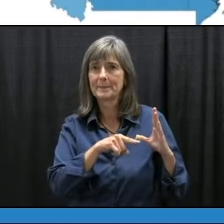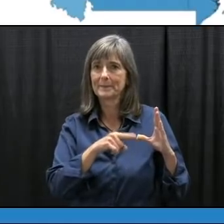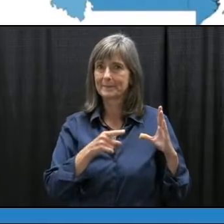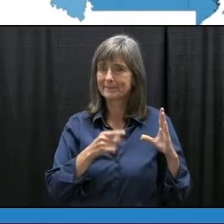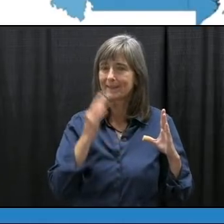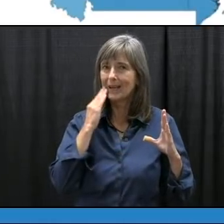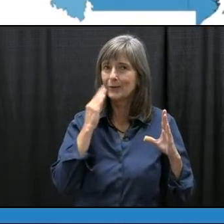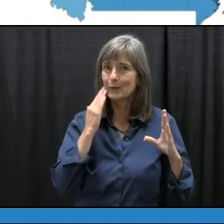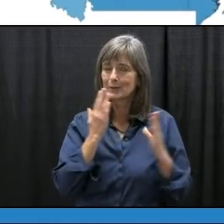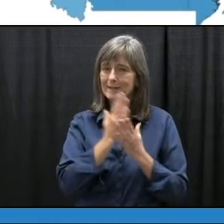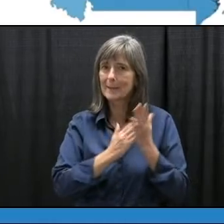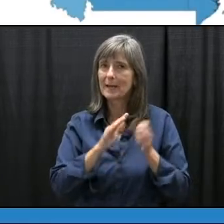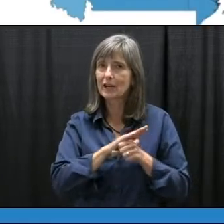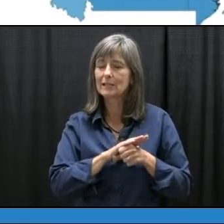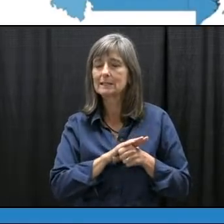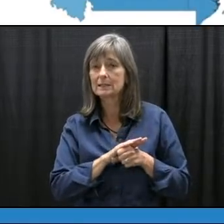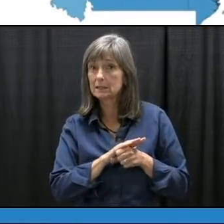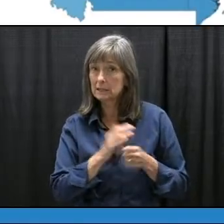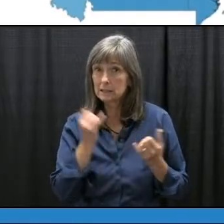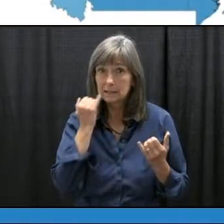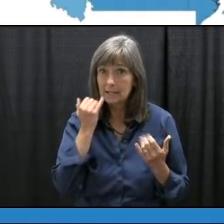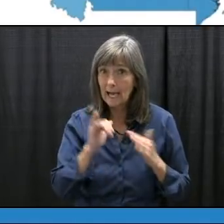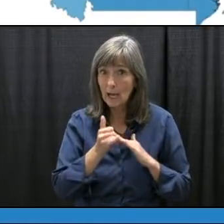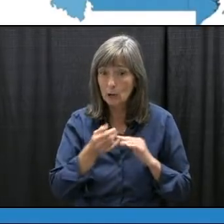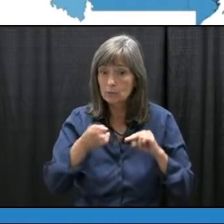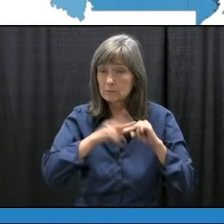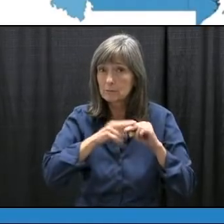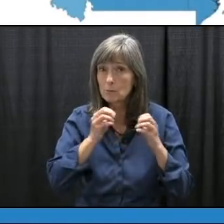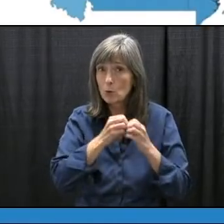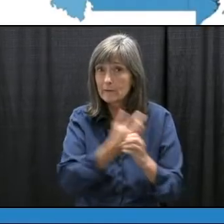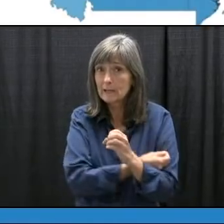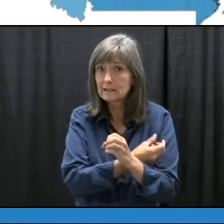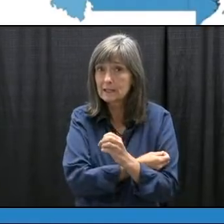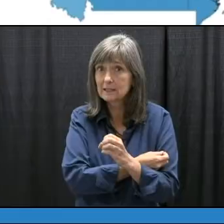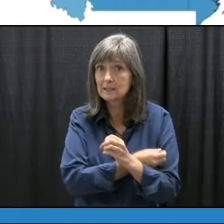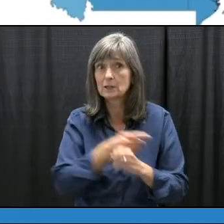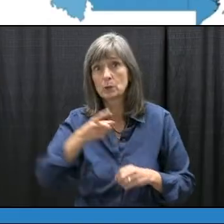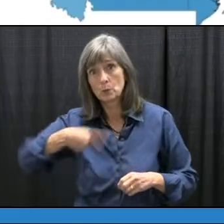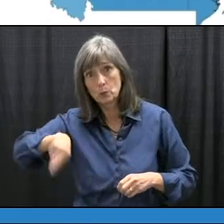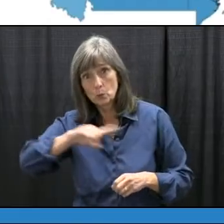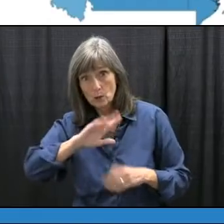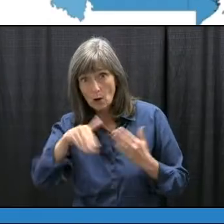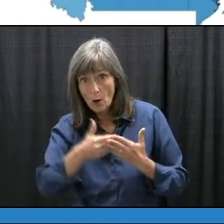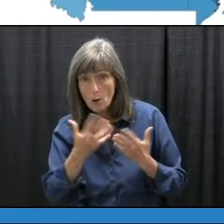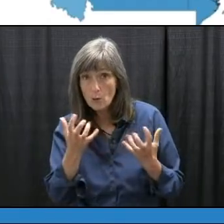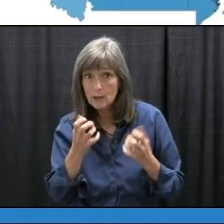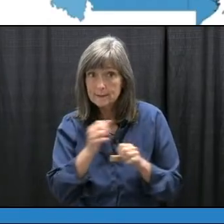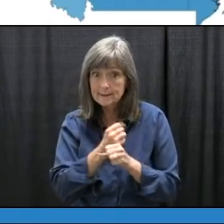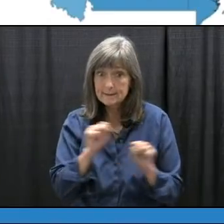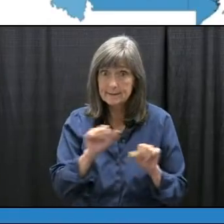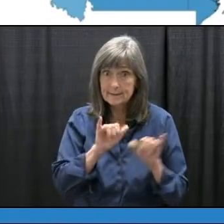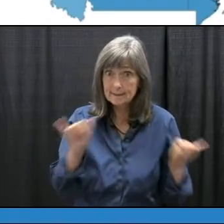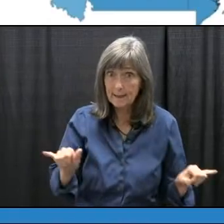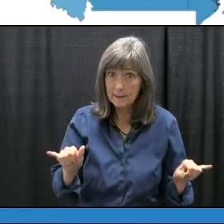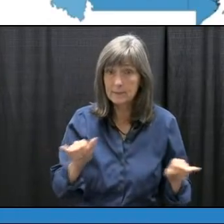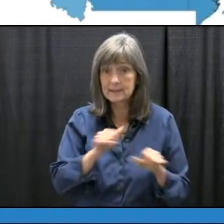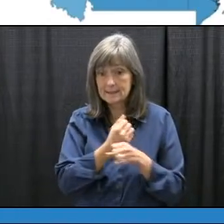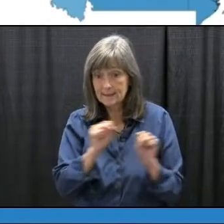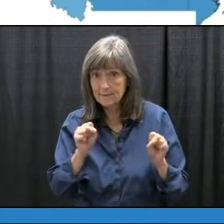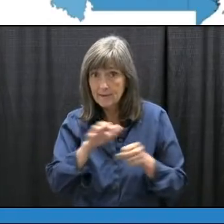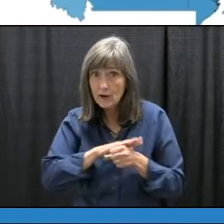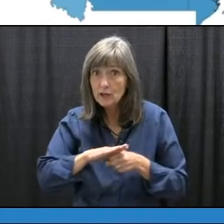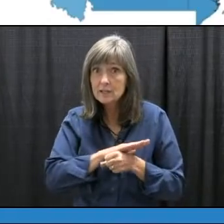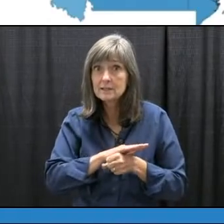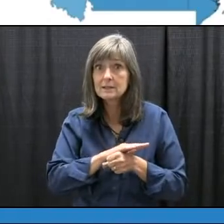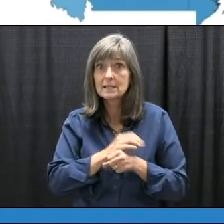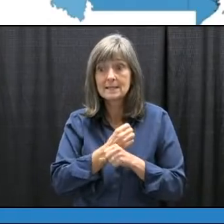challenge in terms of really getting your vaccination rate up, because at the end of the day, we all want the same thing: safe neighborhoods, and